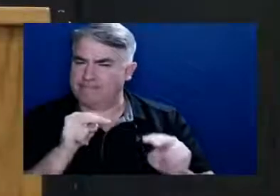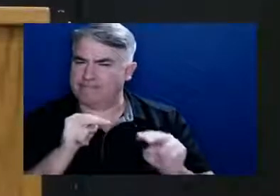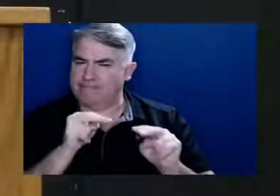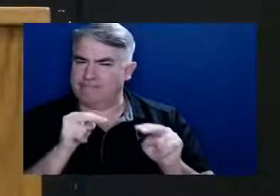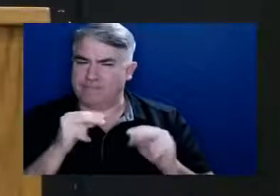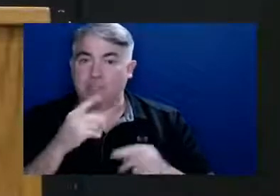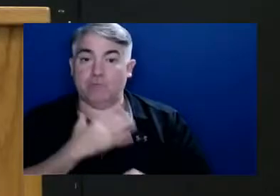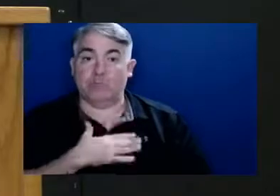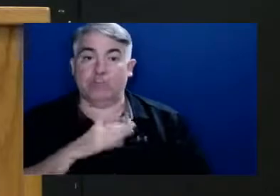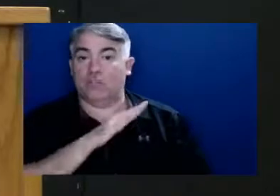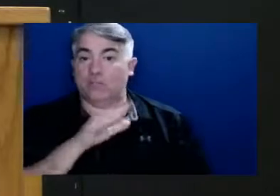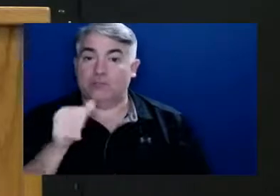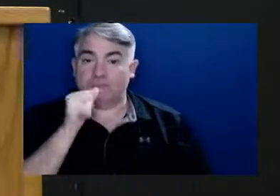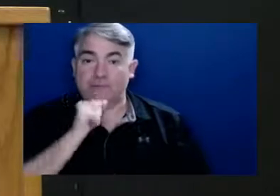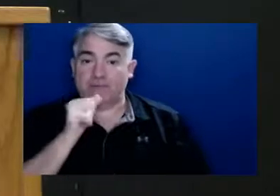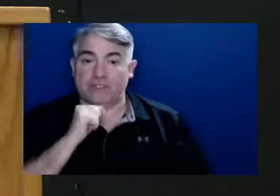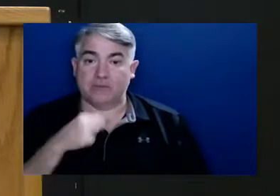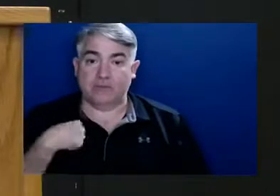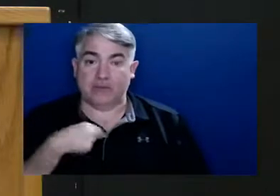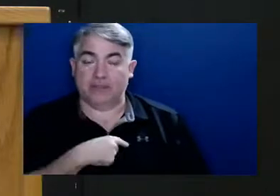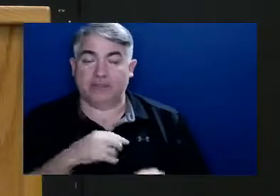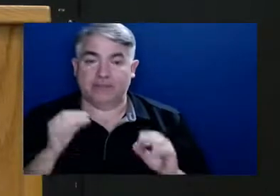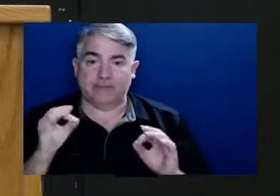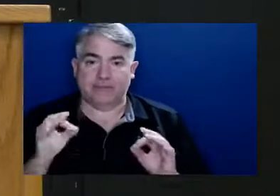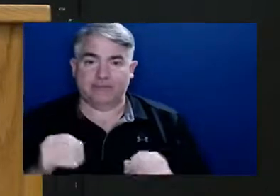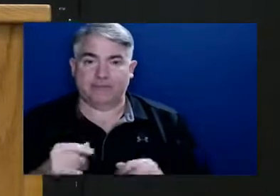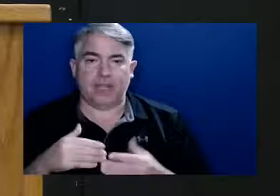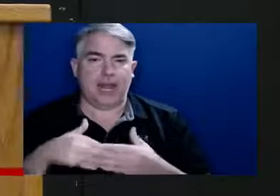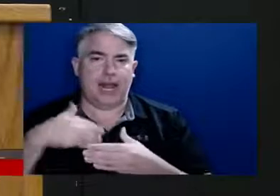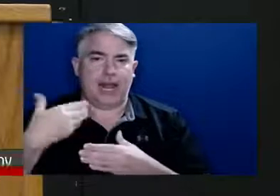speaker will be from the East Zone Operations Chief, Jeff Serber.